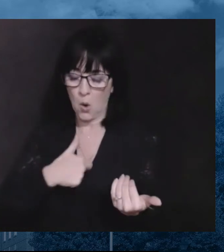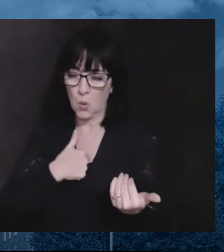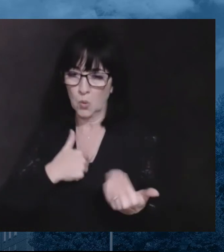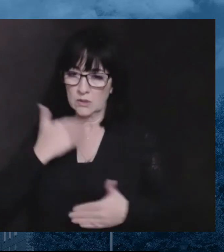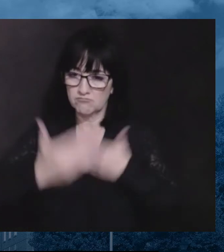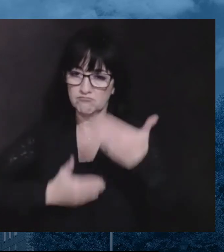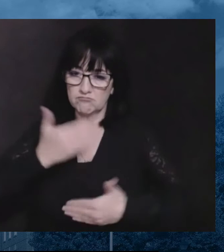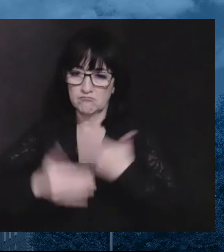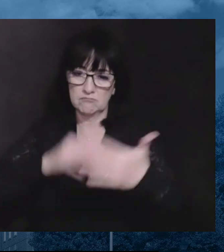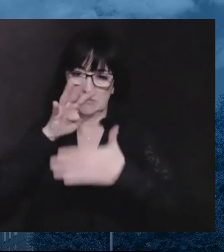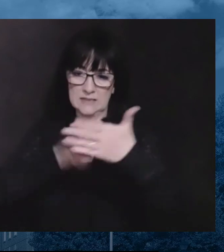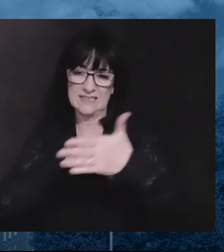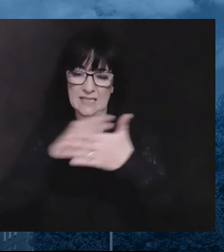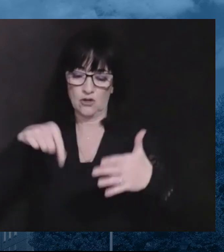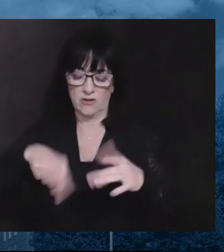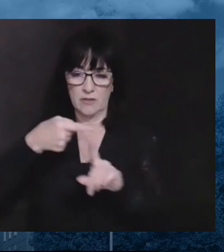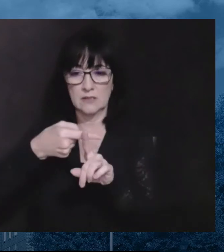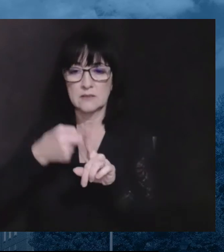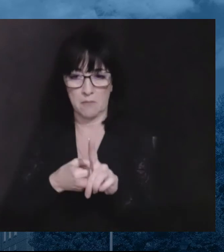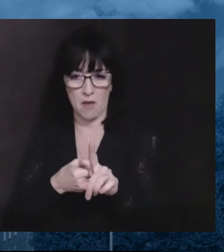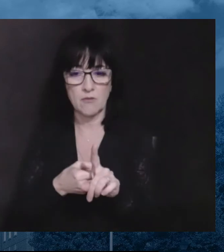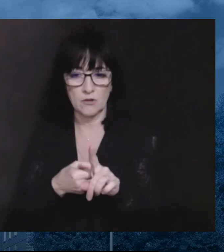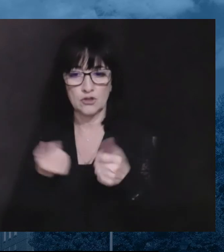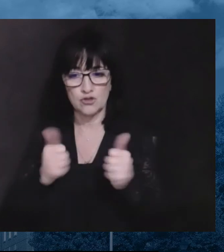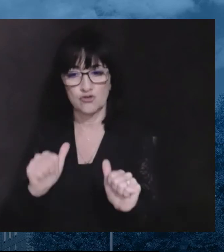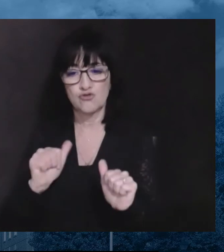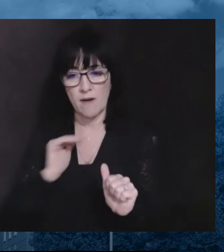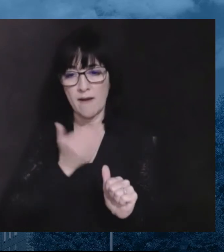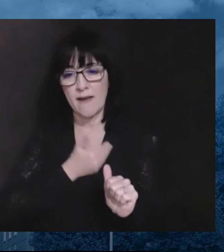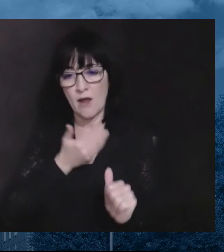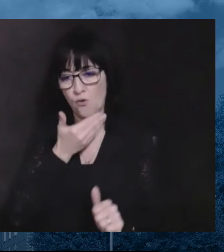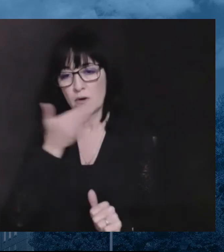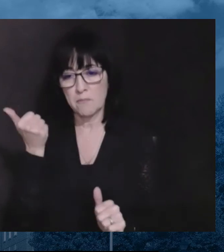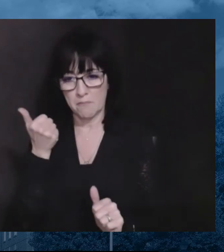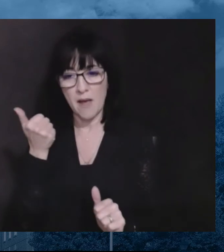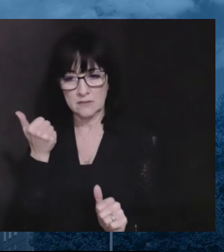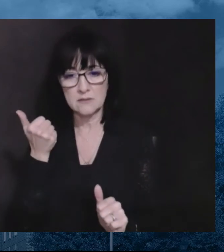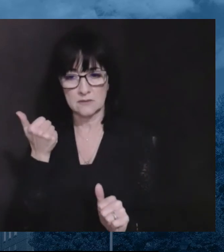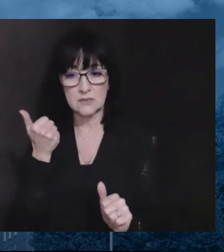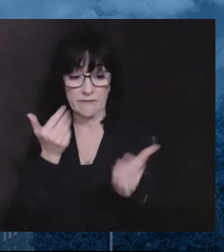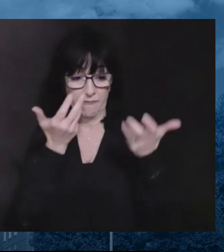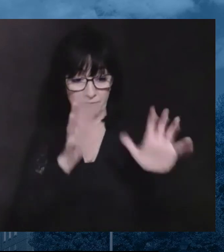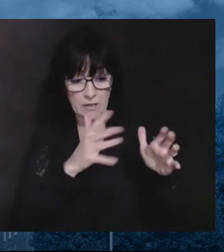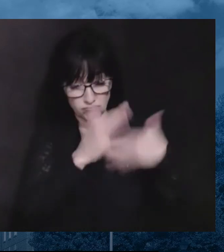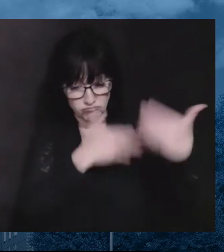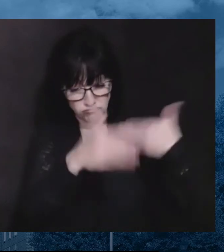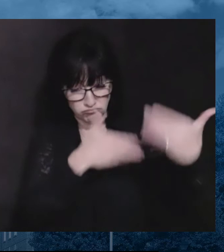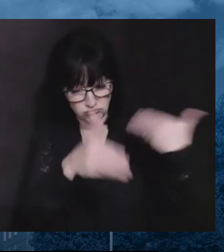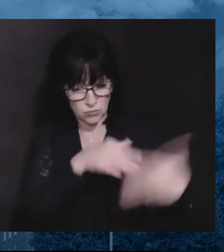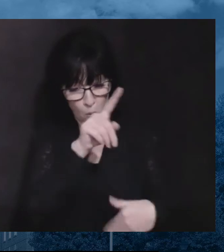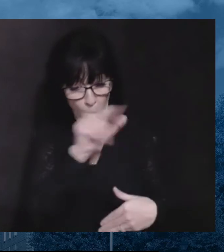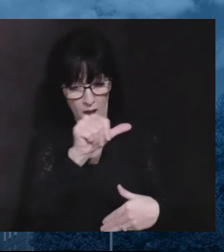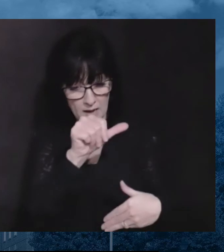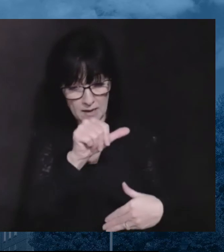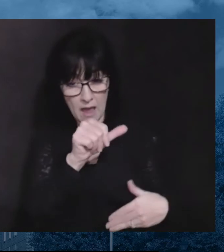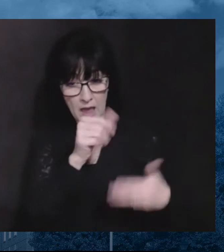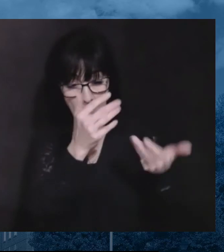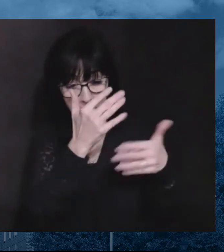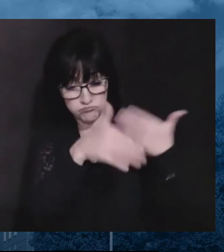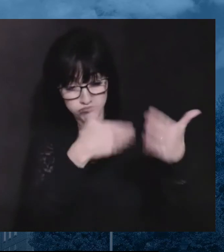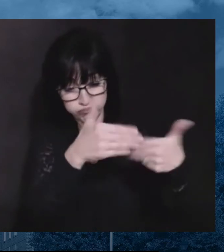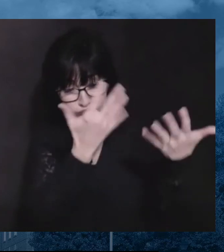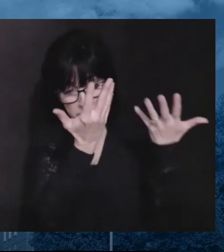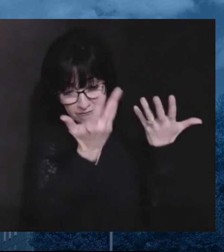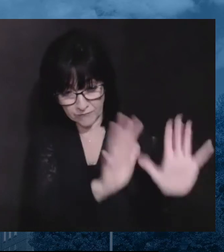this month to try to catch everyone in 1A. Yeah, just to go back